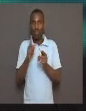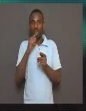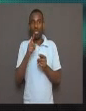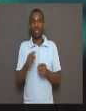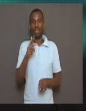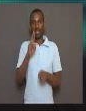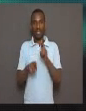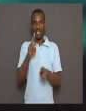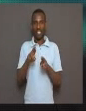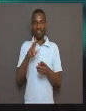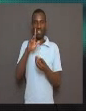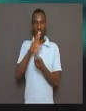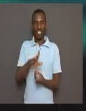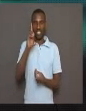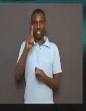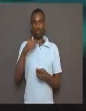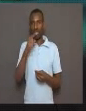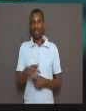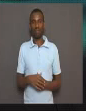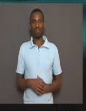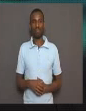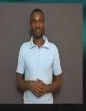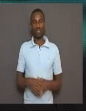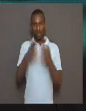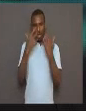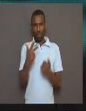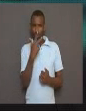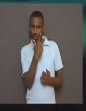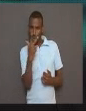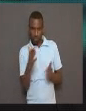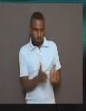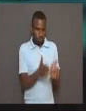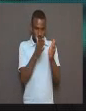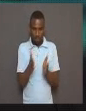Imagine, students, that you have 3 containers.